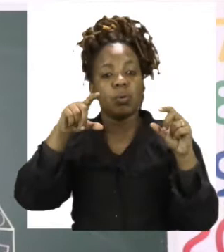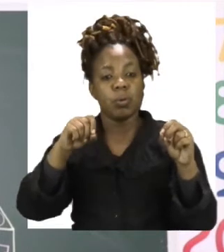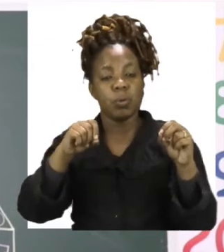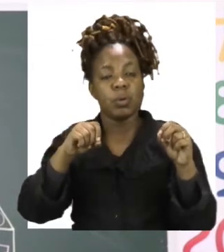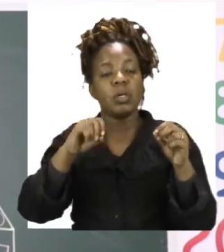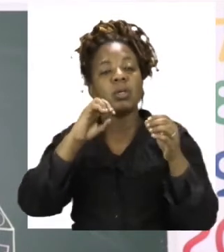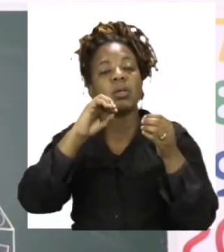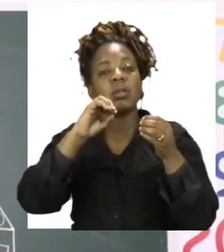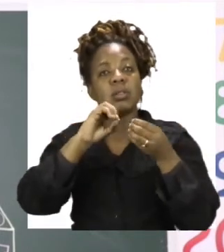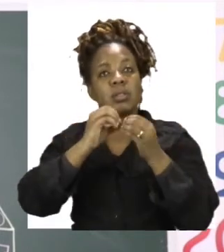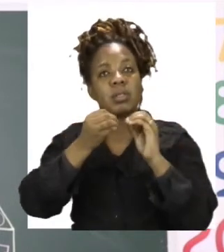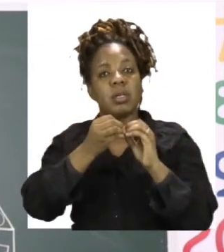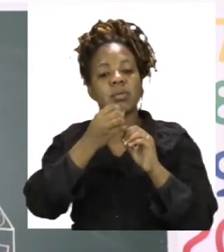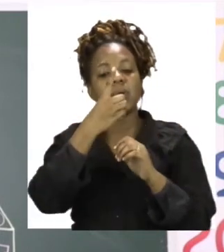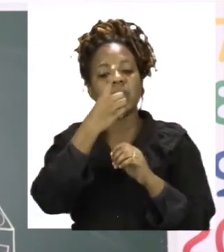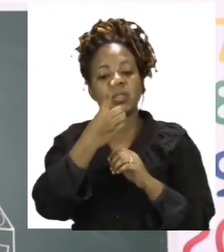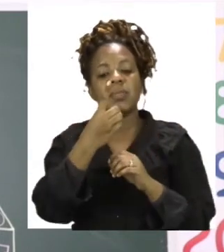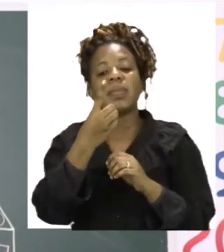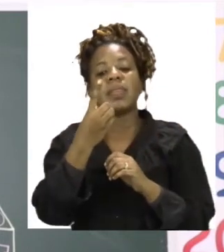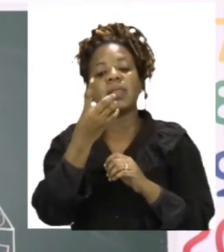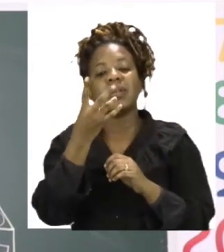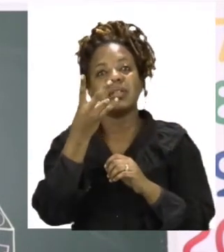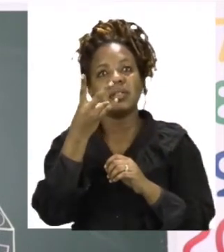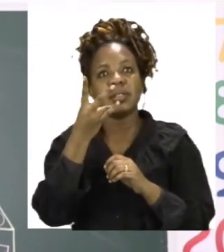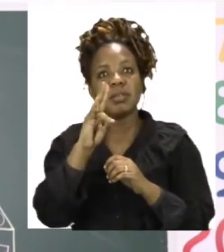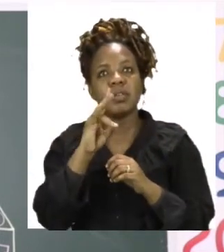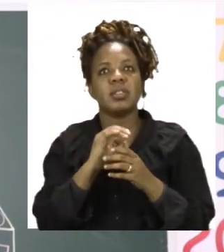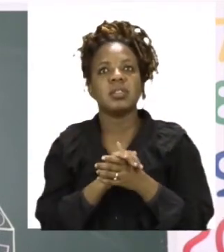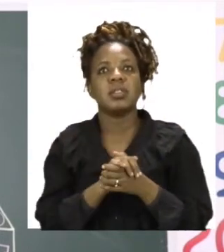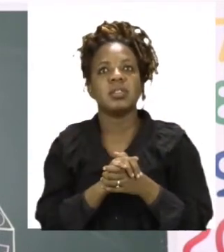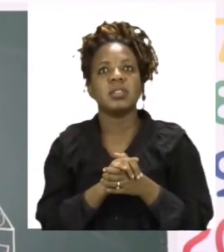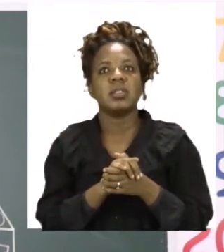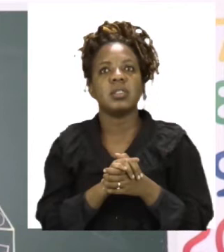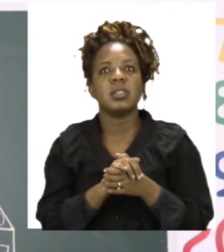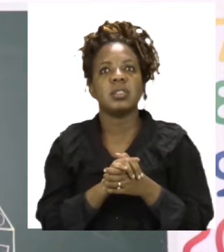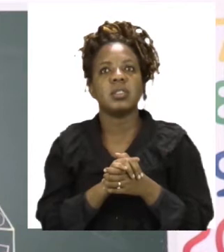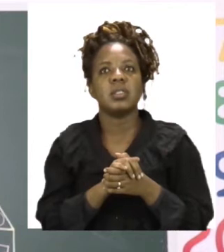number 17, like the one in your booklet, which is here.